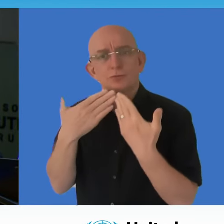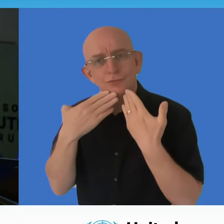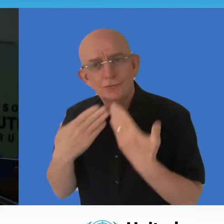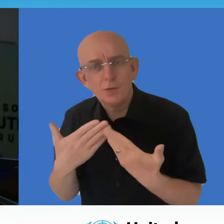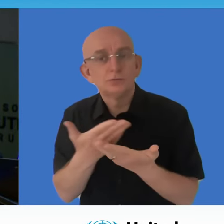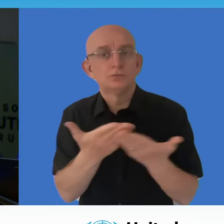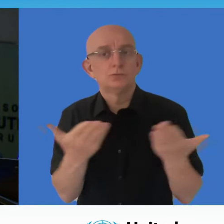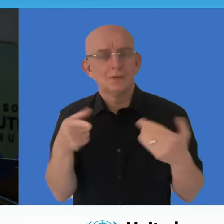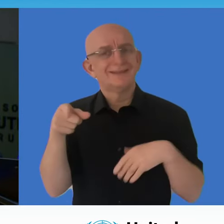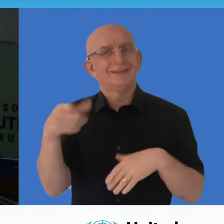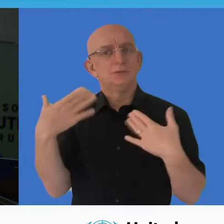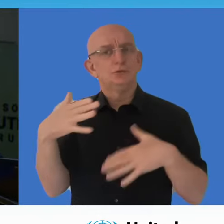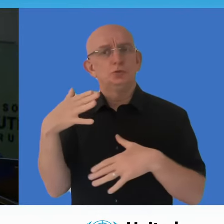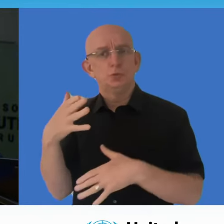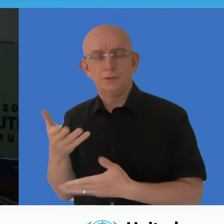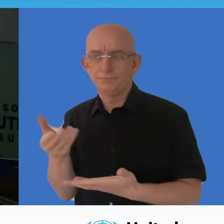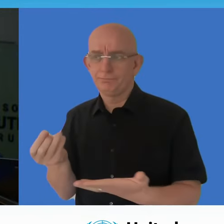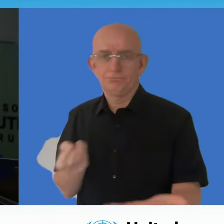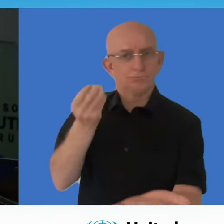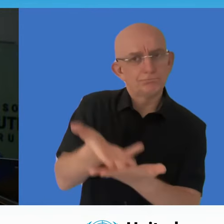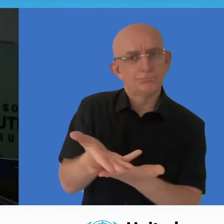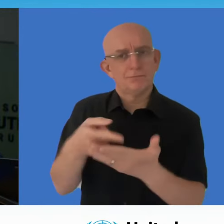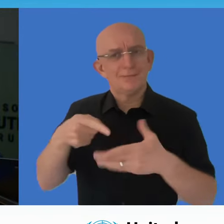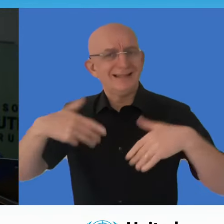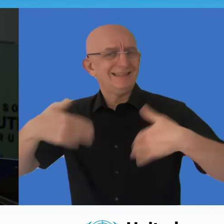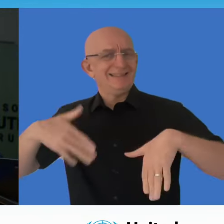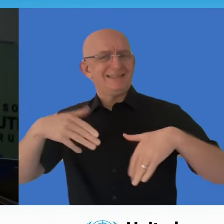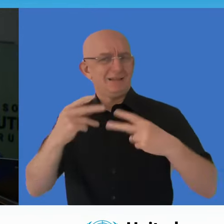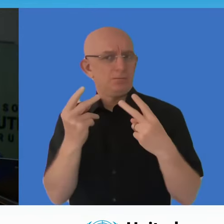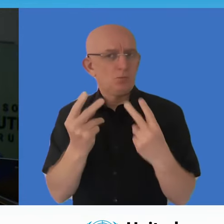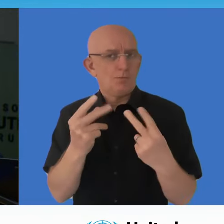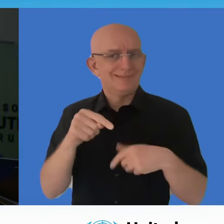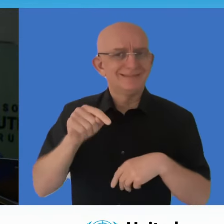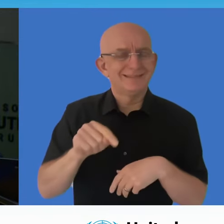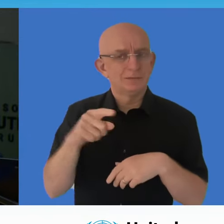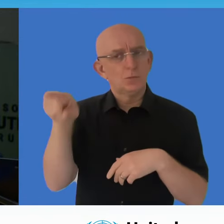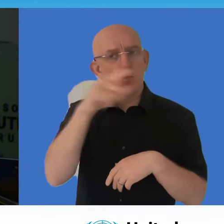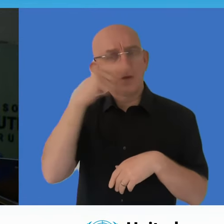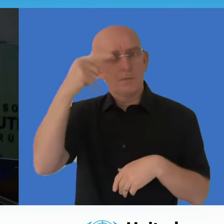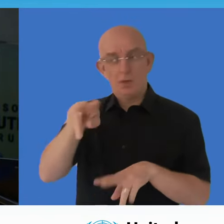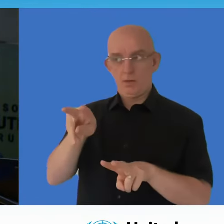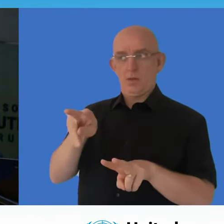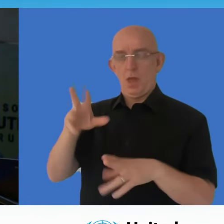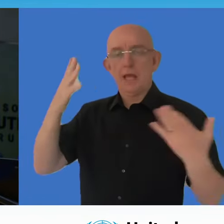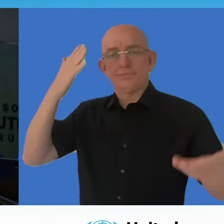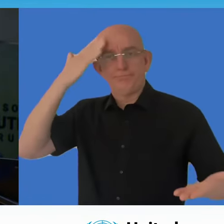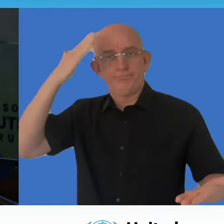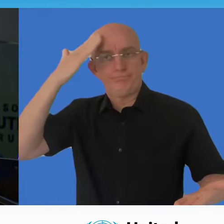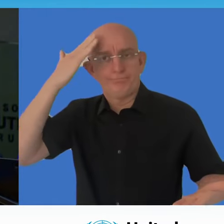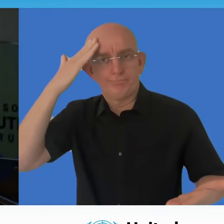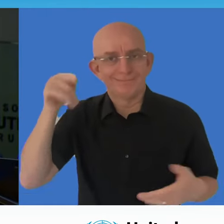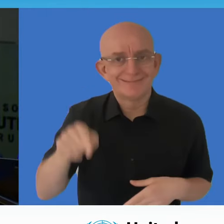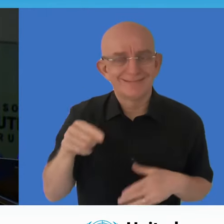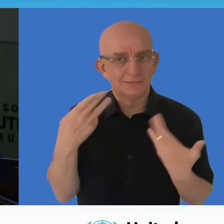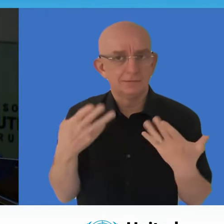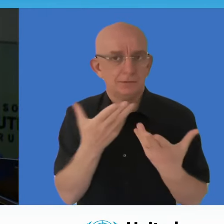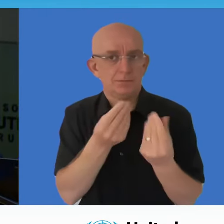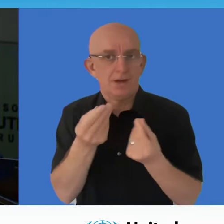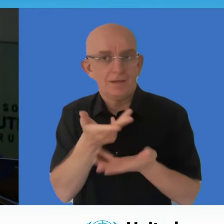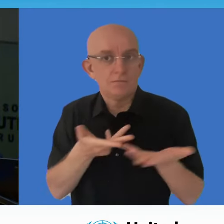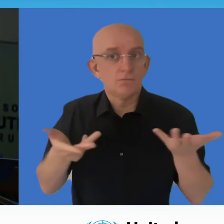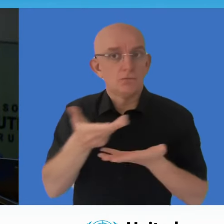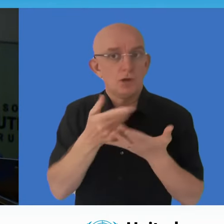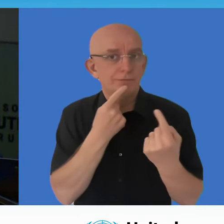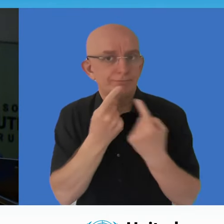point, because we must recognize that there are many forums and discussions, but the problem is the follow-up